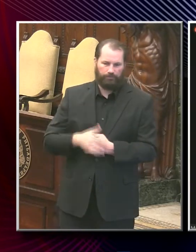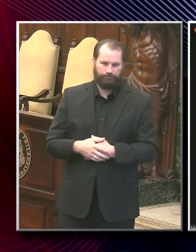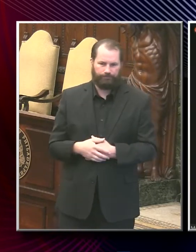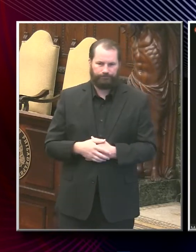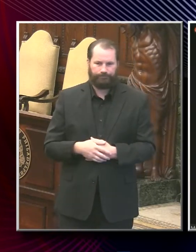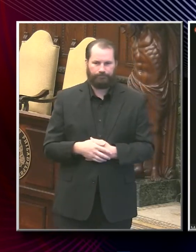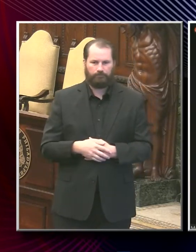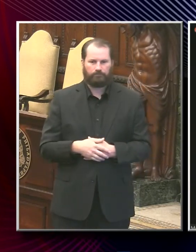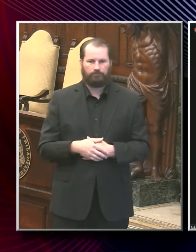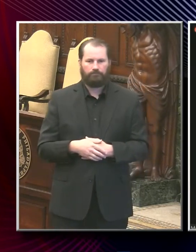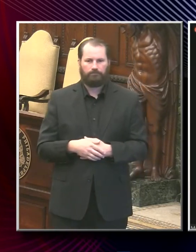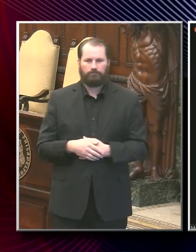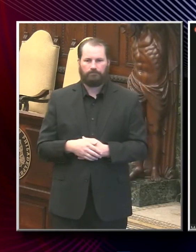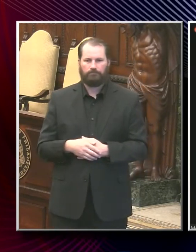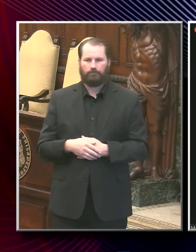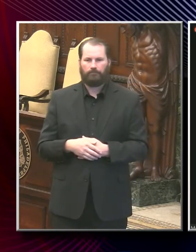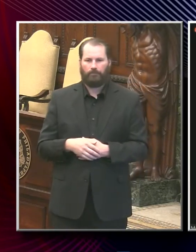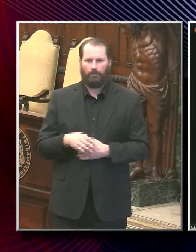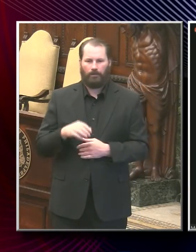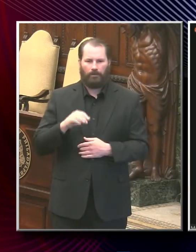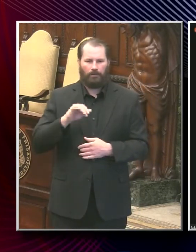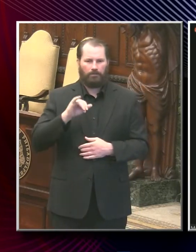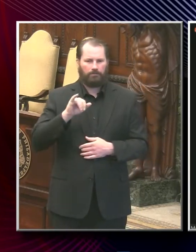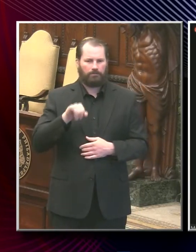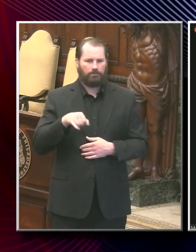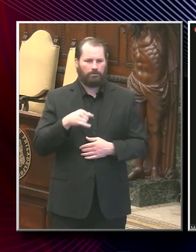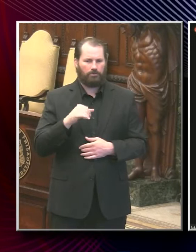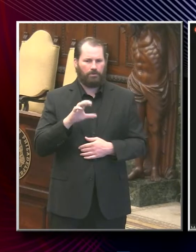Jacqueline, you're still muted there. You want to unmute yourself.